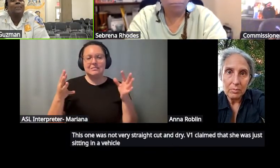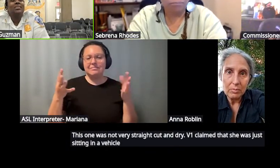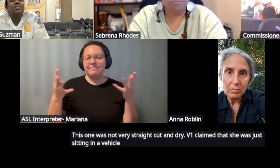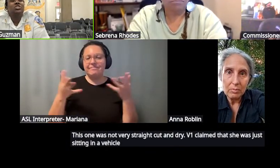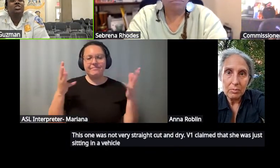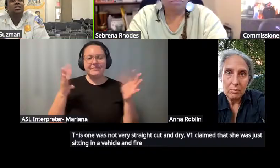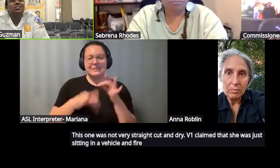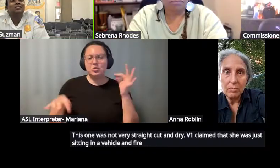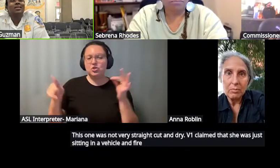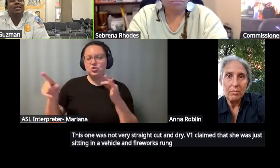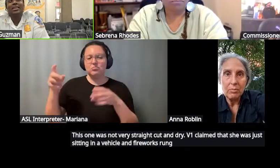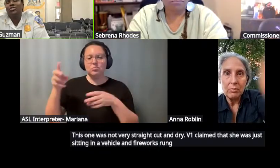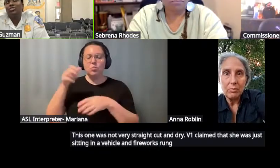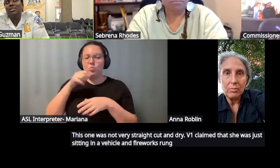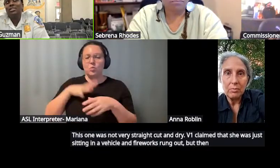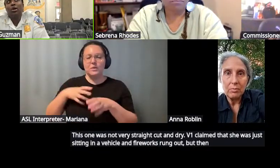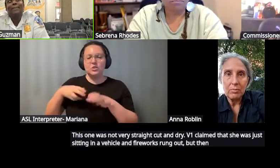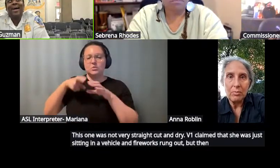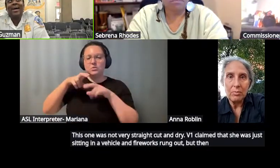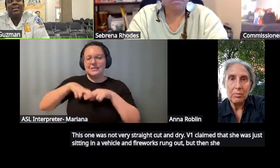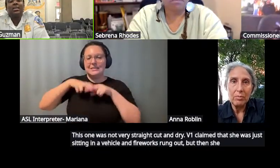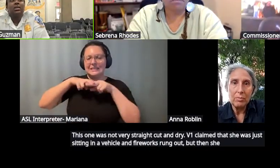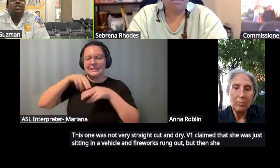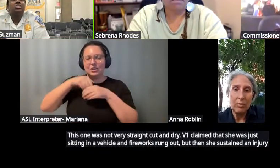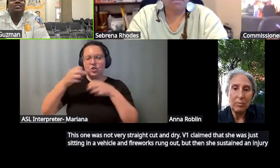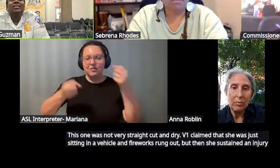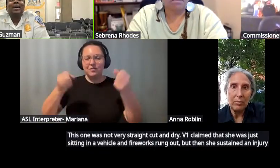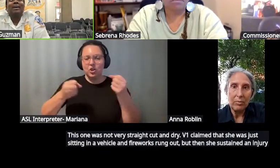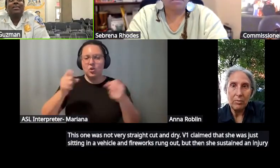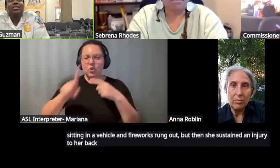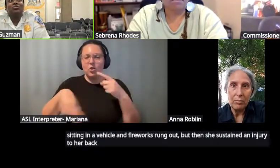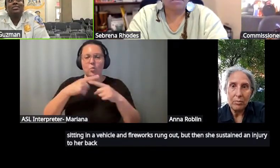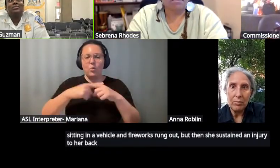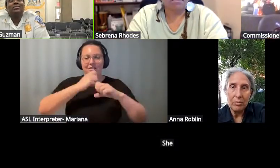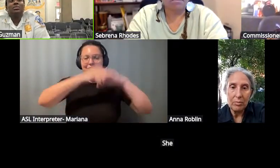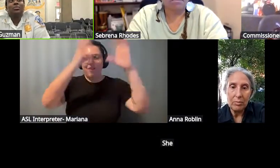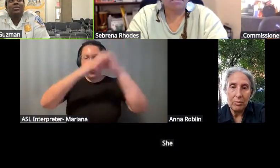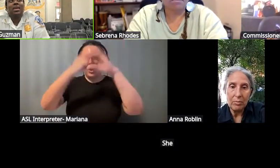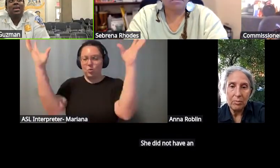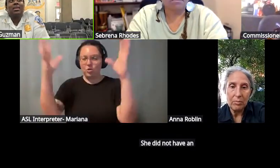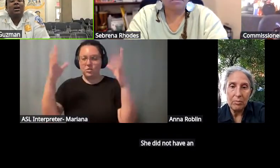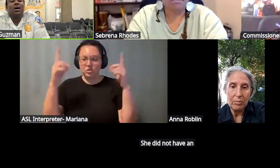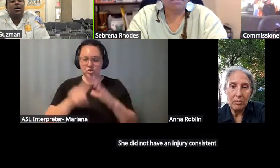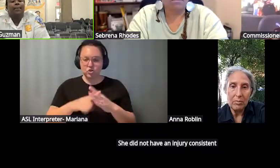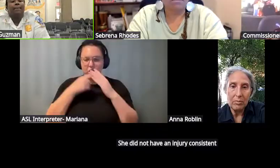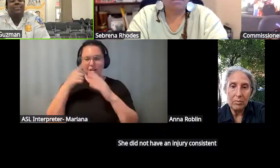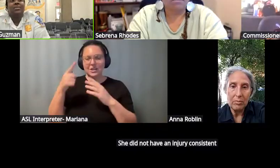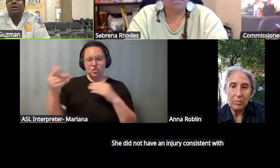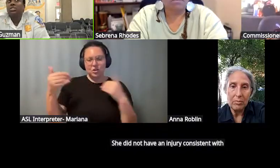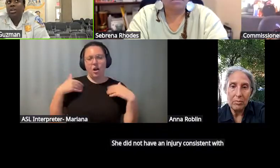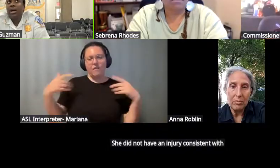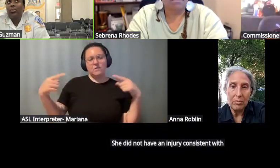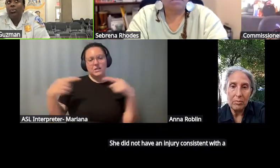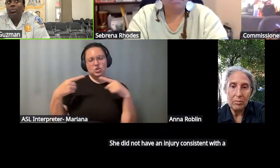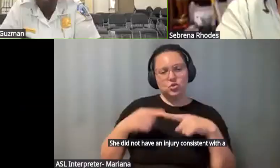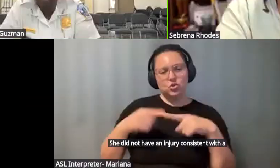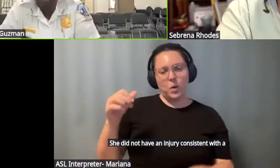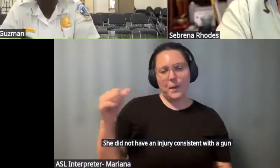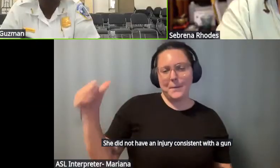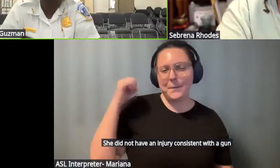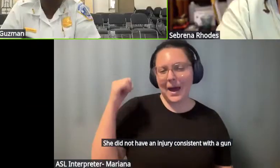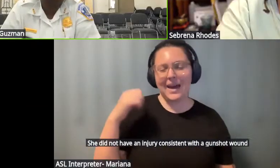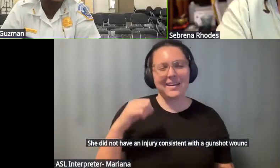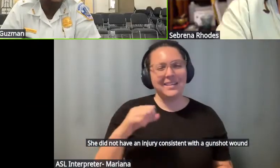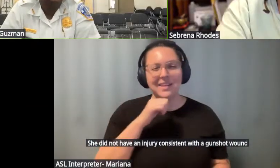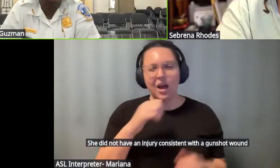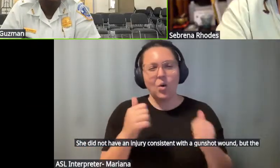rung out, but then she sustained an injury to her back. She did not have an injury consistent with a gunshot wound,